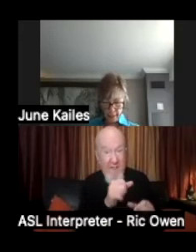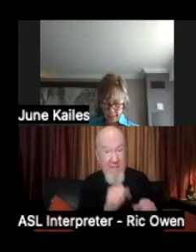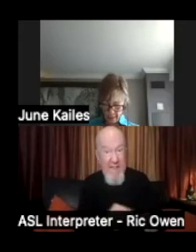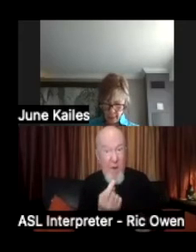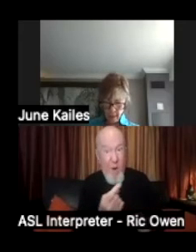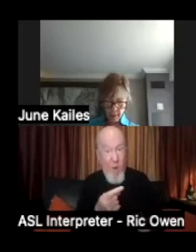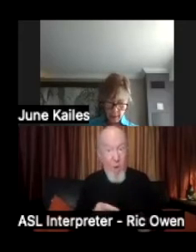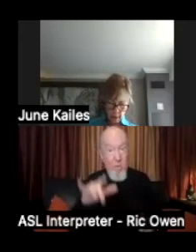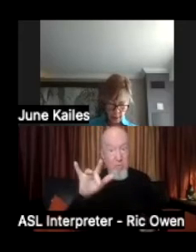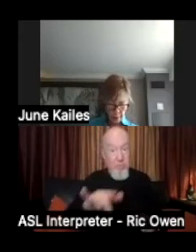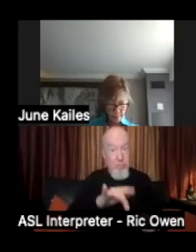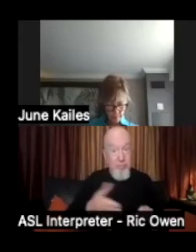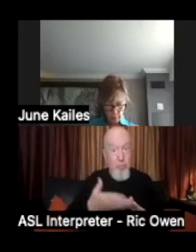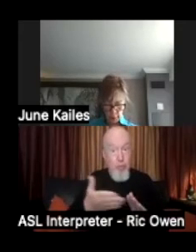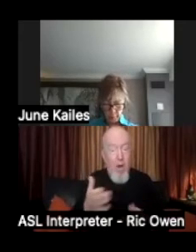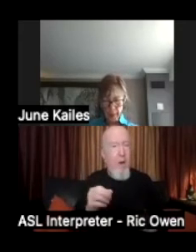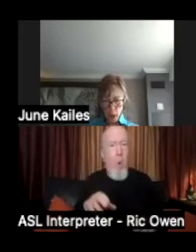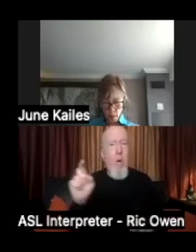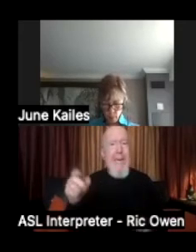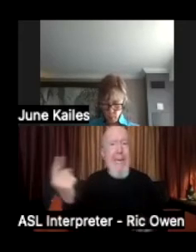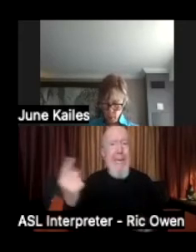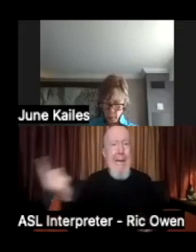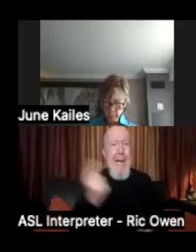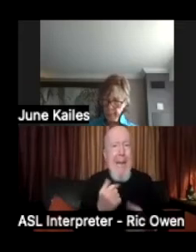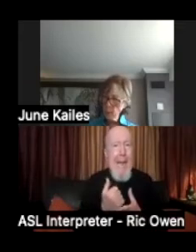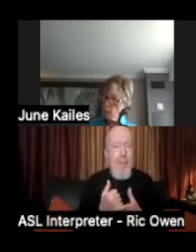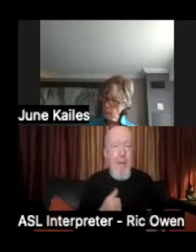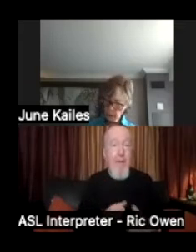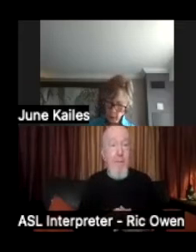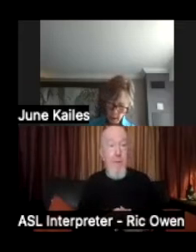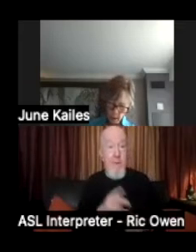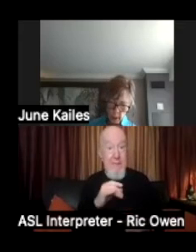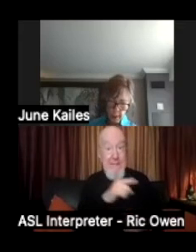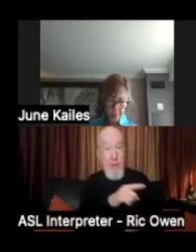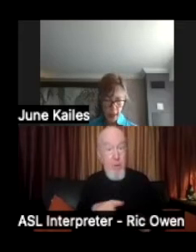sunny days? So they know what their own